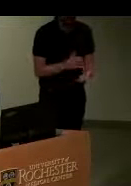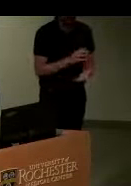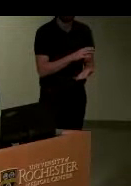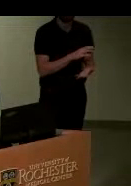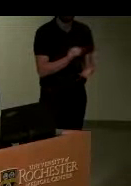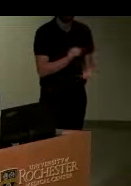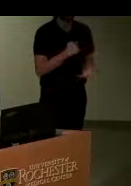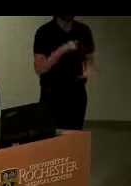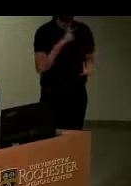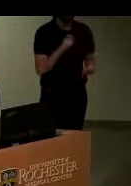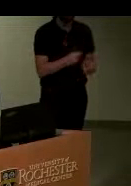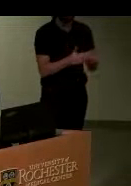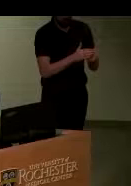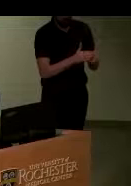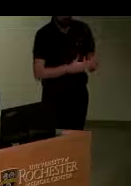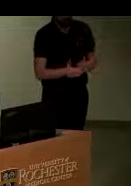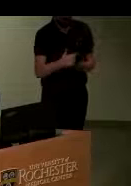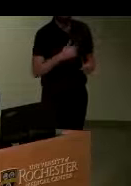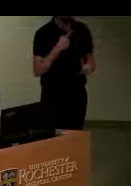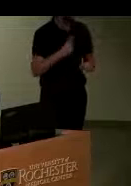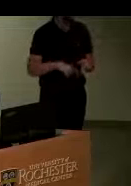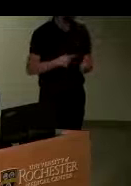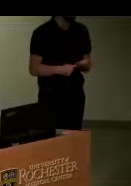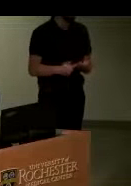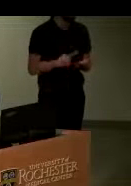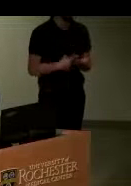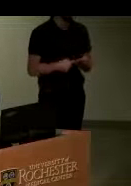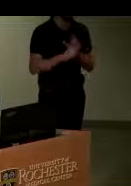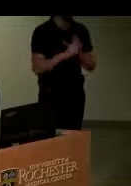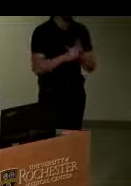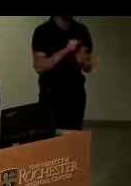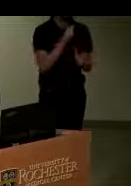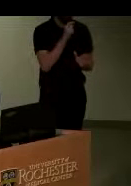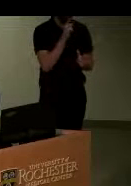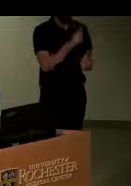we have to move forward, so we can't keep talking about these symptoms that aren't real.